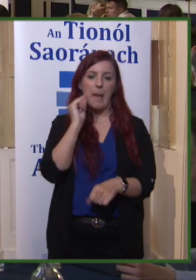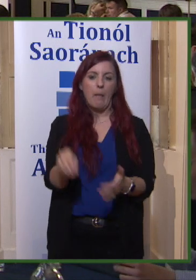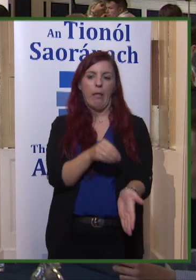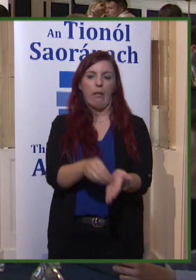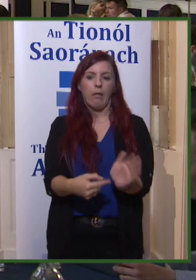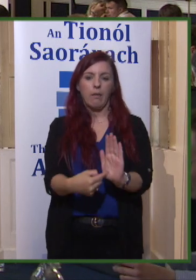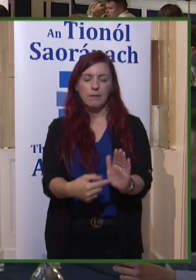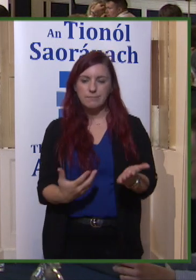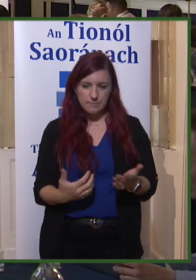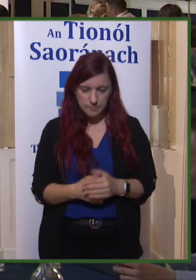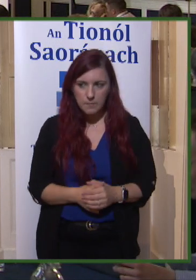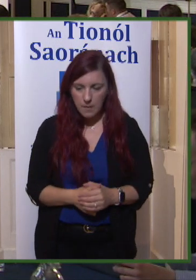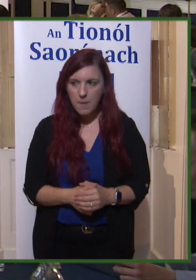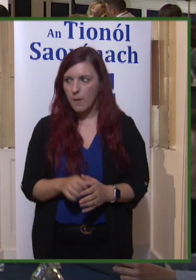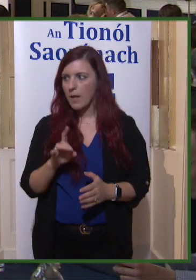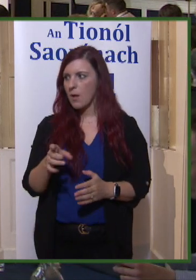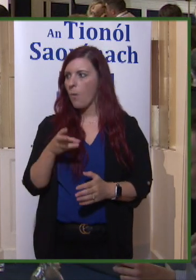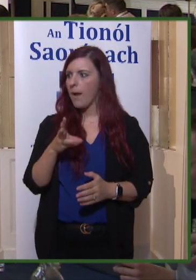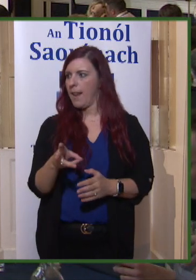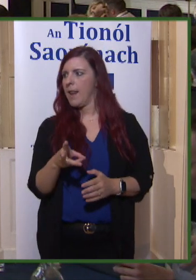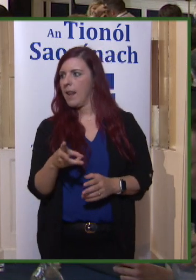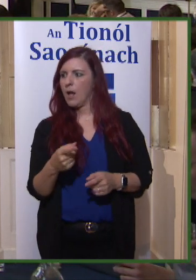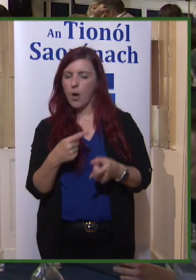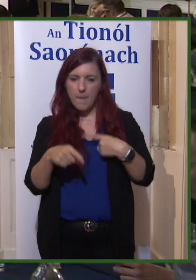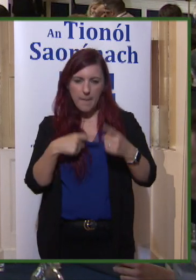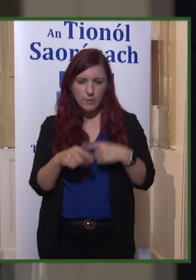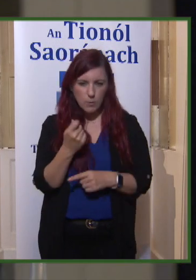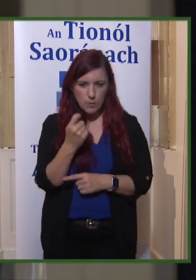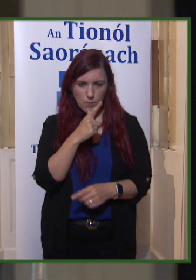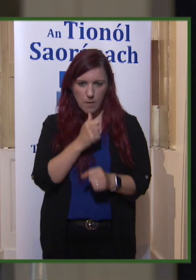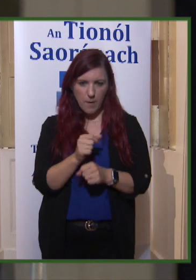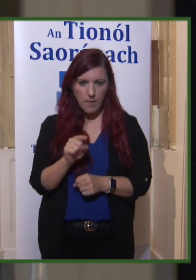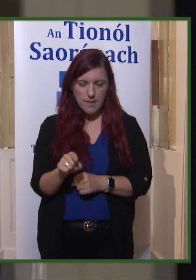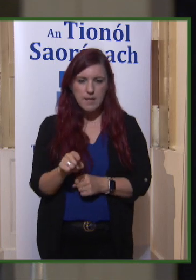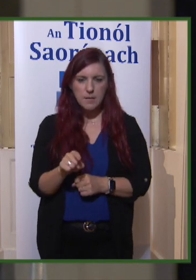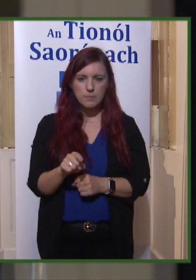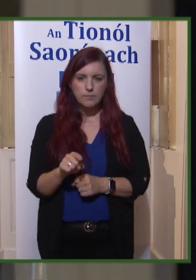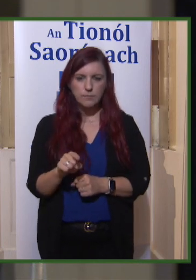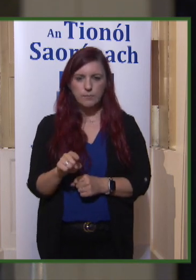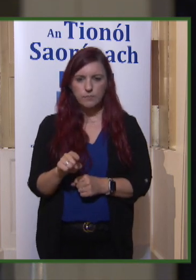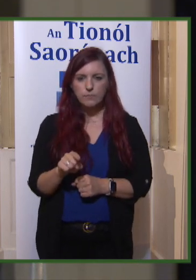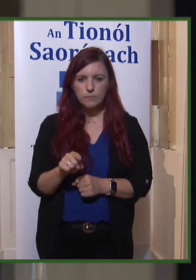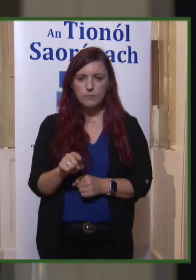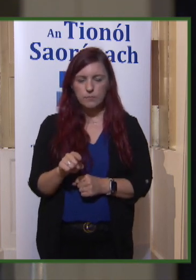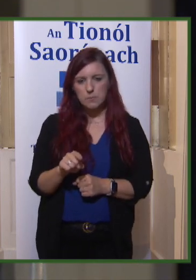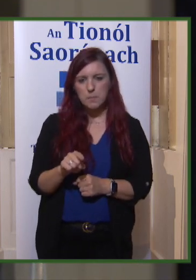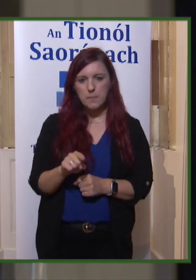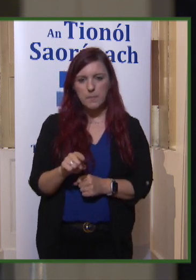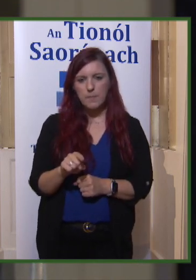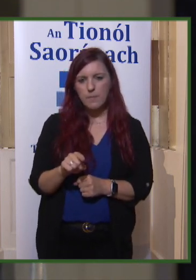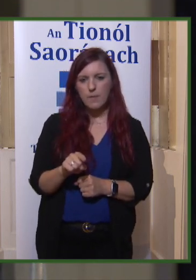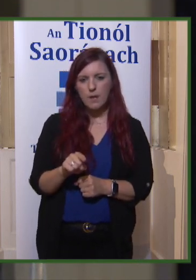Okay. I'll come back to that in a moment here. I was referring to your reference to 1,000 statutory declarations in